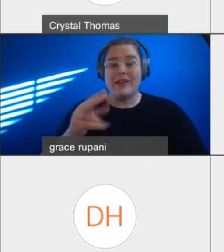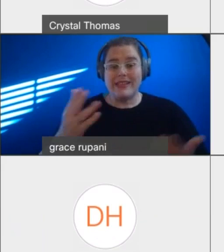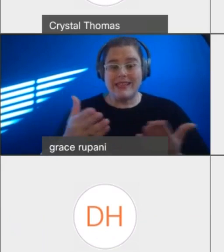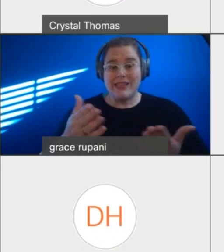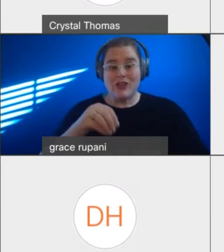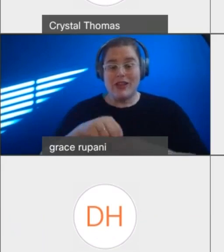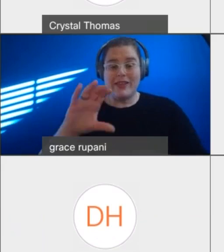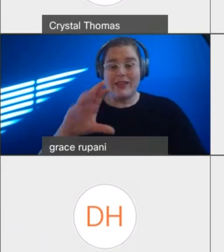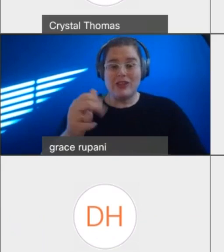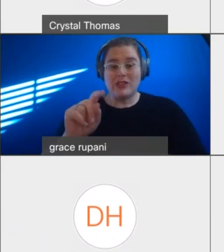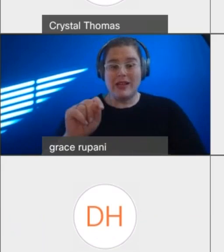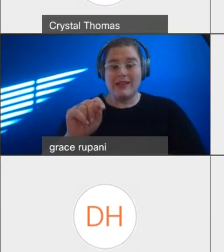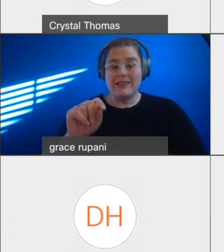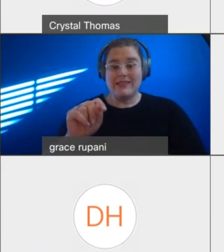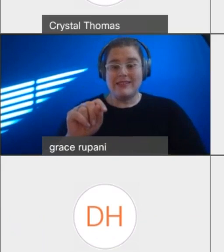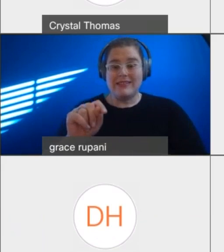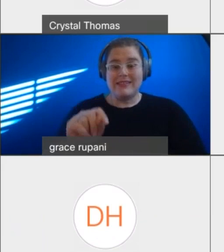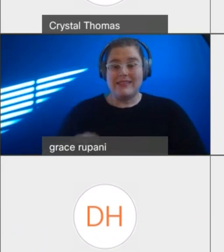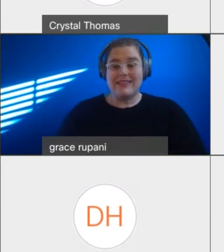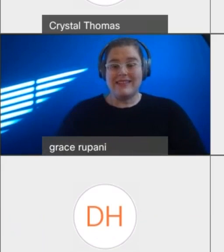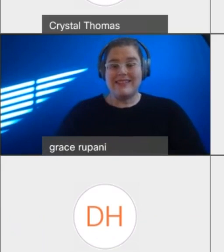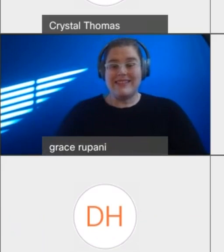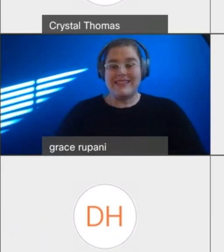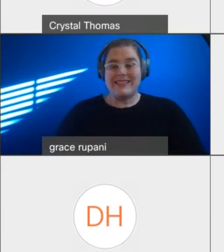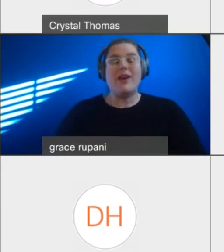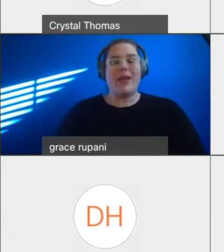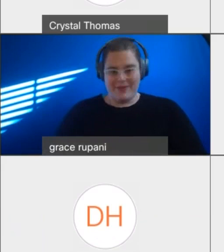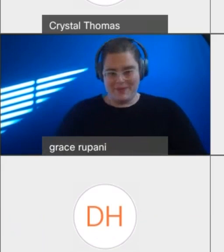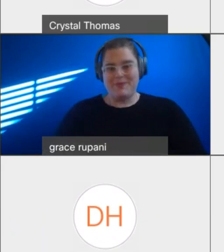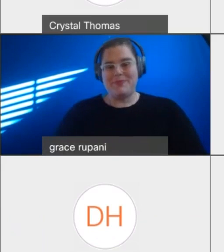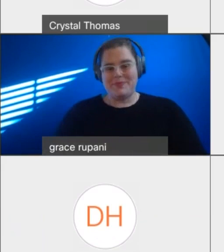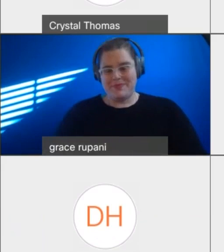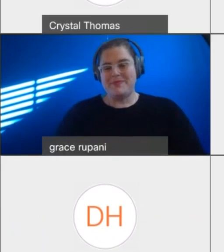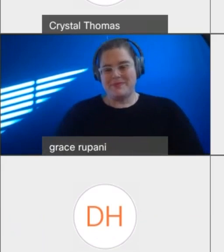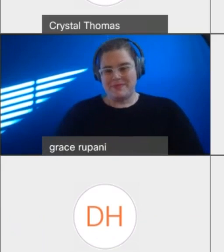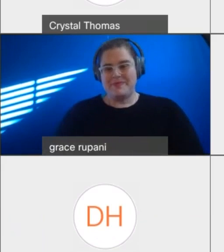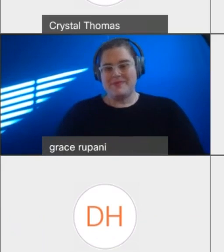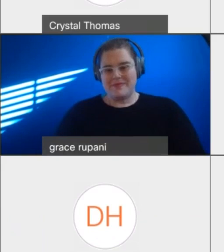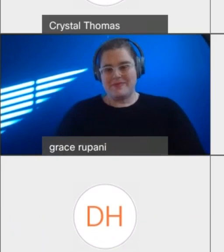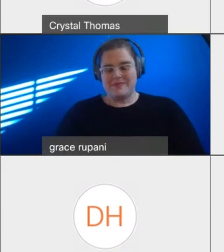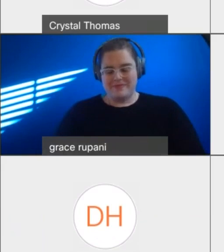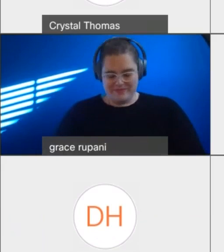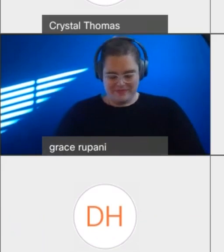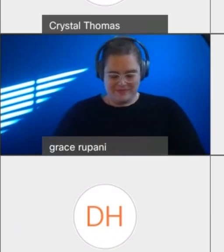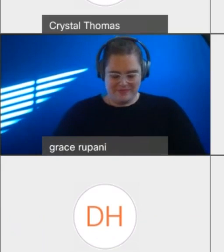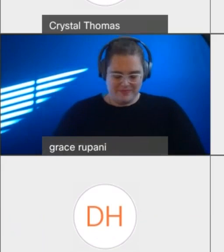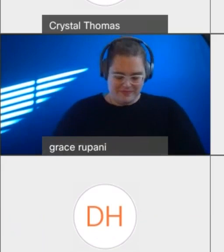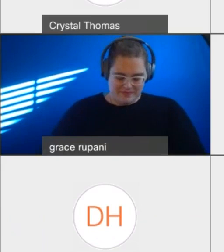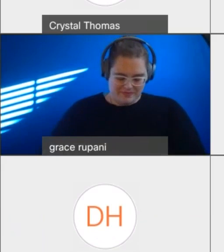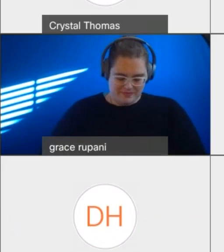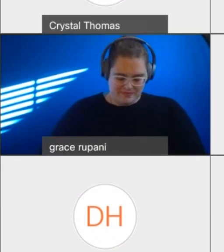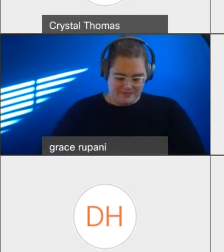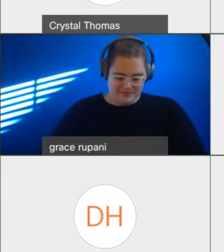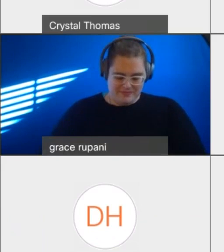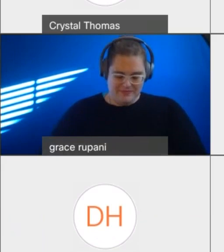Karen Stringfield she says she's in the chat. So if people do have questions.